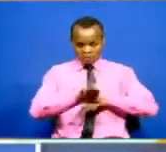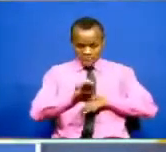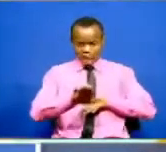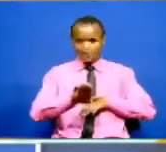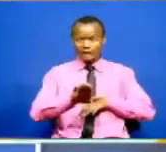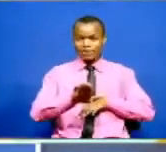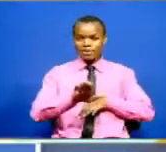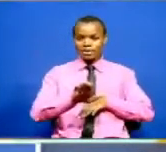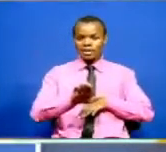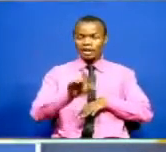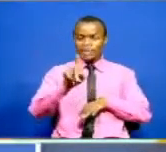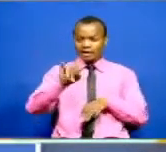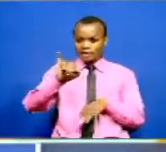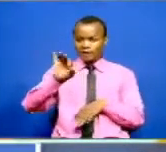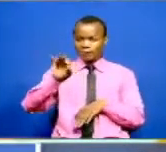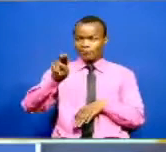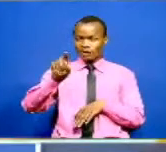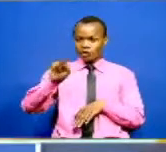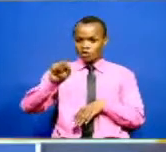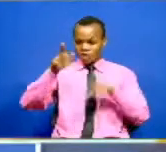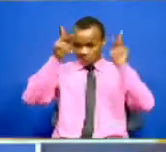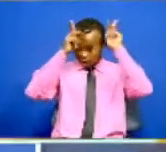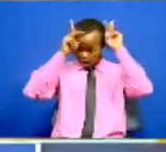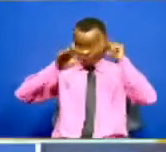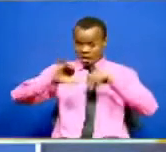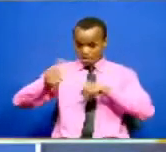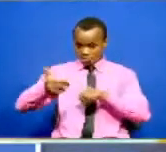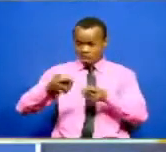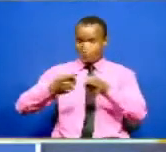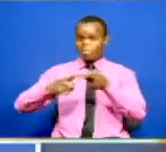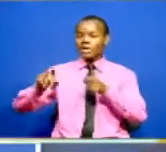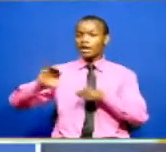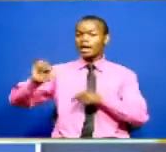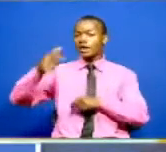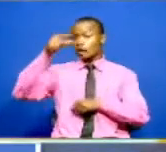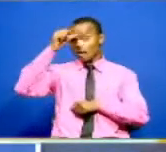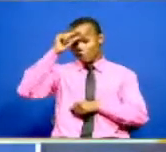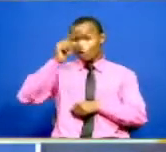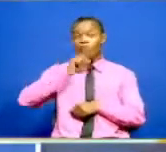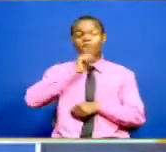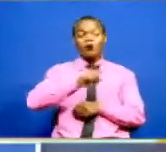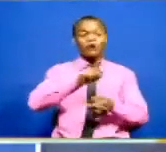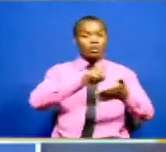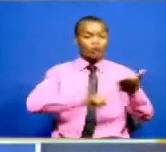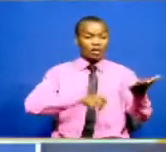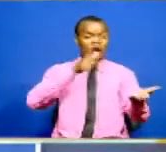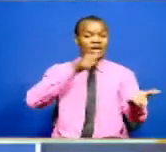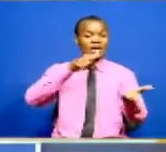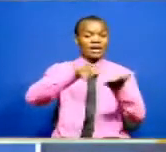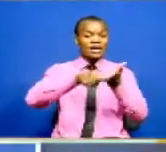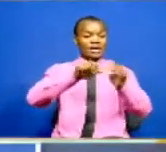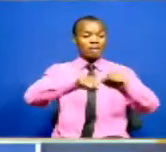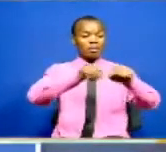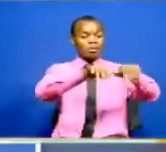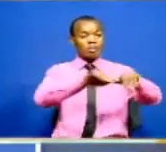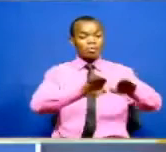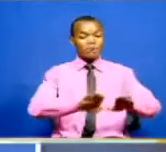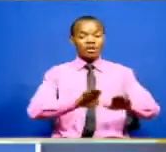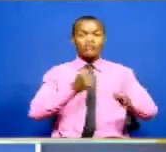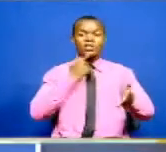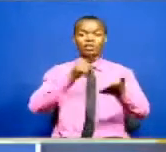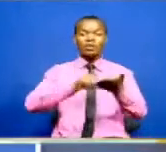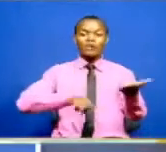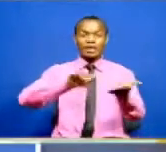on the outskirts of Kakamega town, but the county government issued a letter barring the burial, claiming the proposed